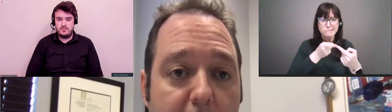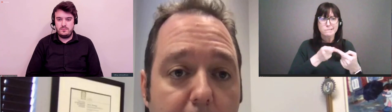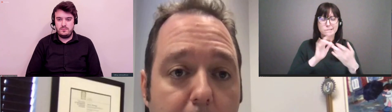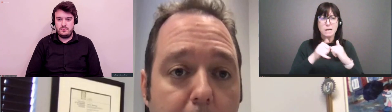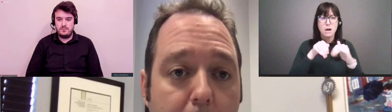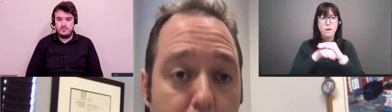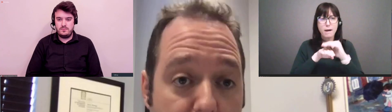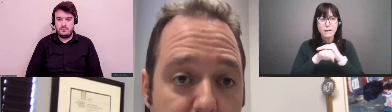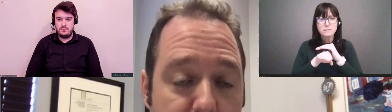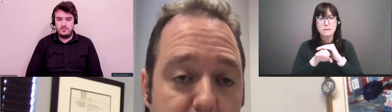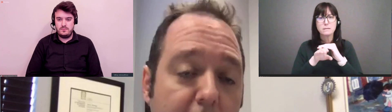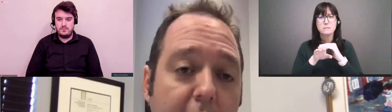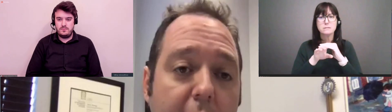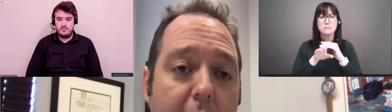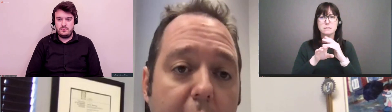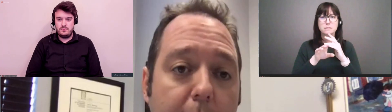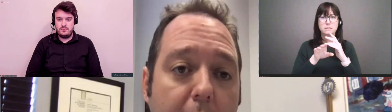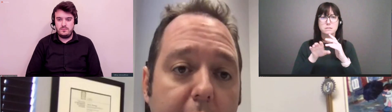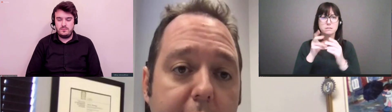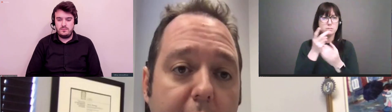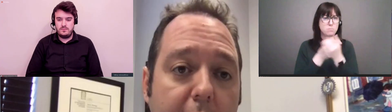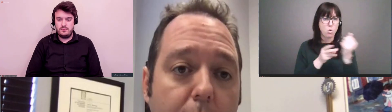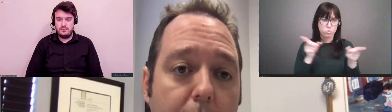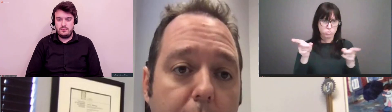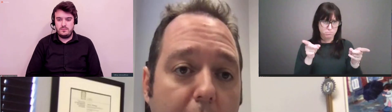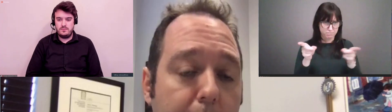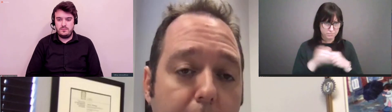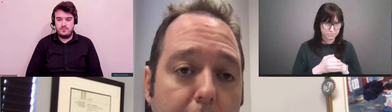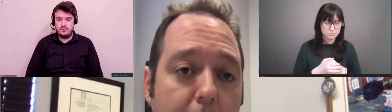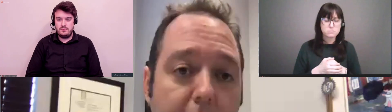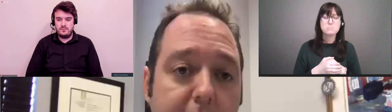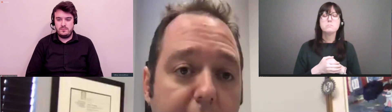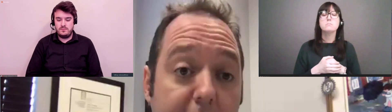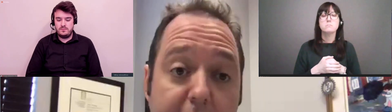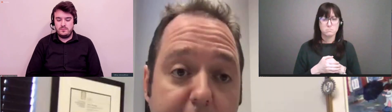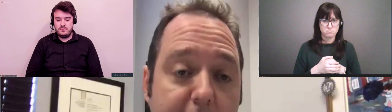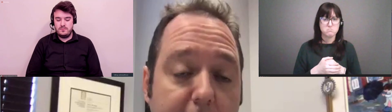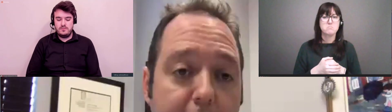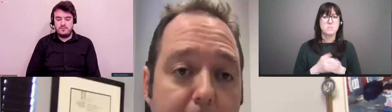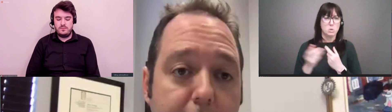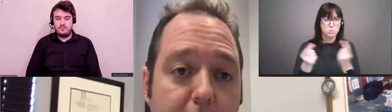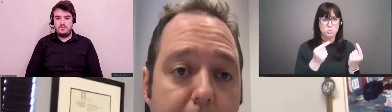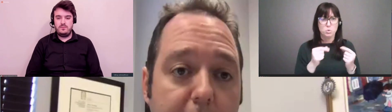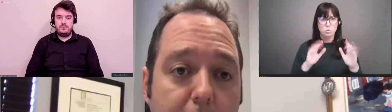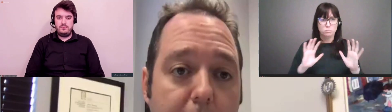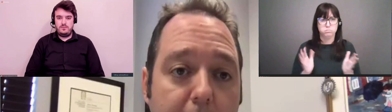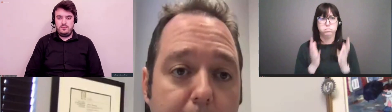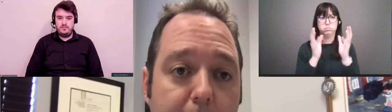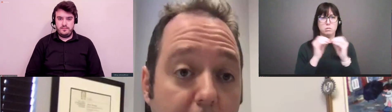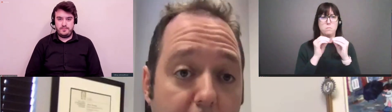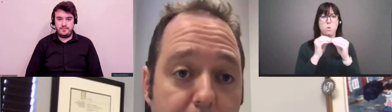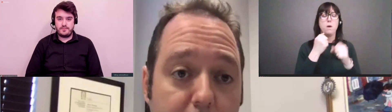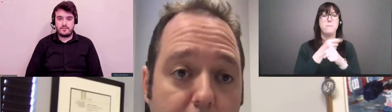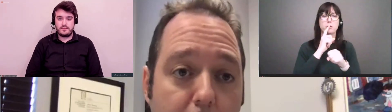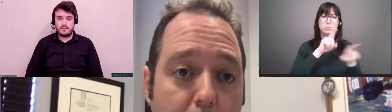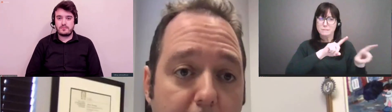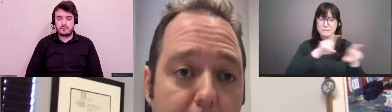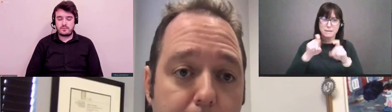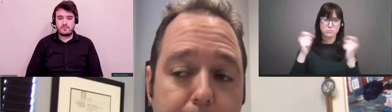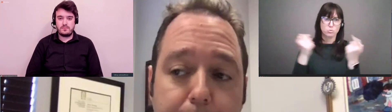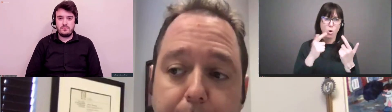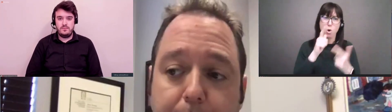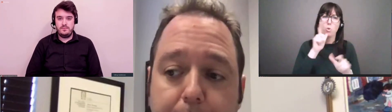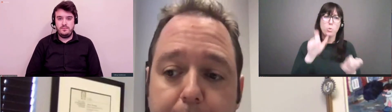this modality, and we will ramp up our activities as necessary to make sure that we leave no one out of